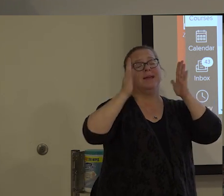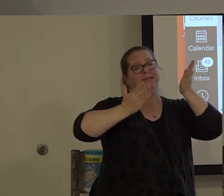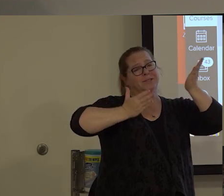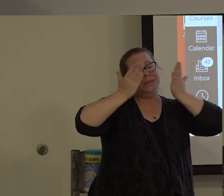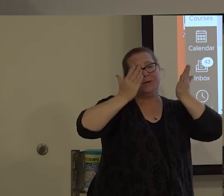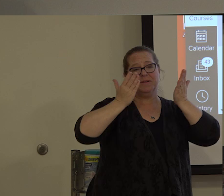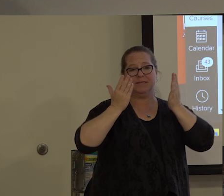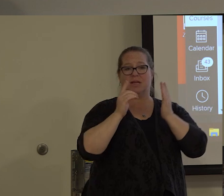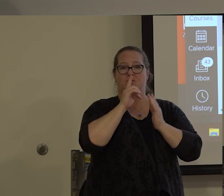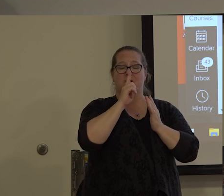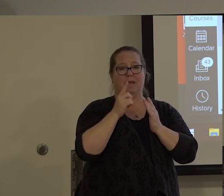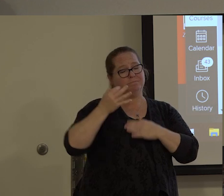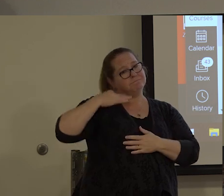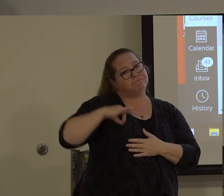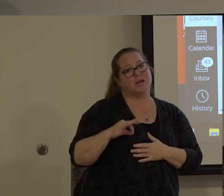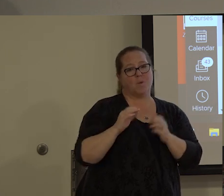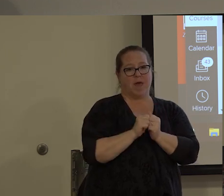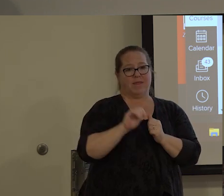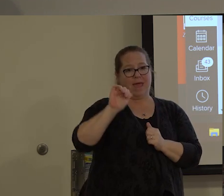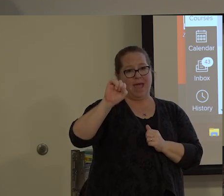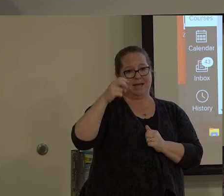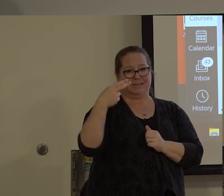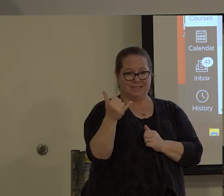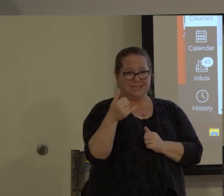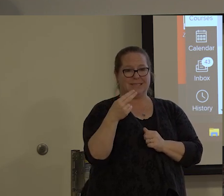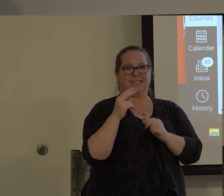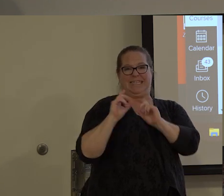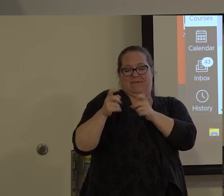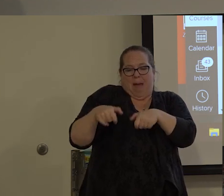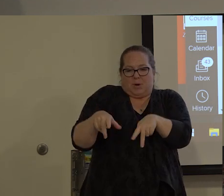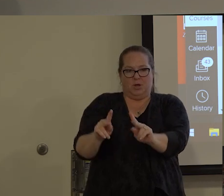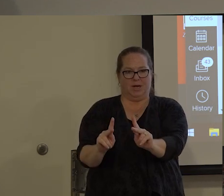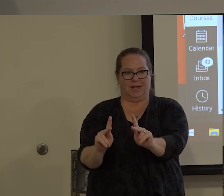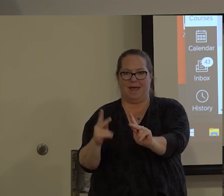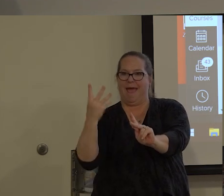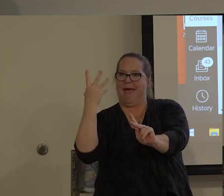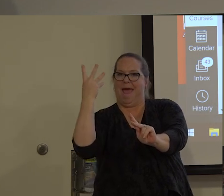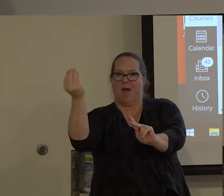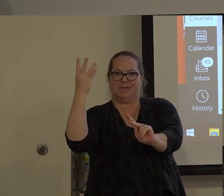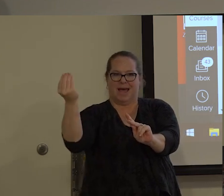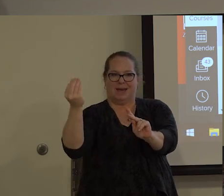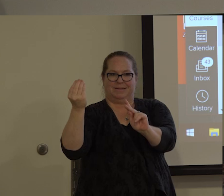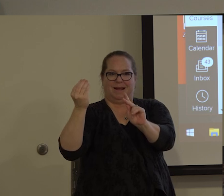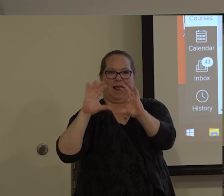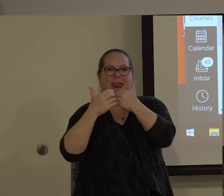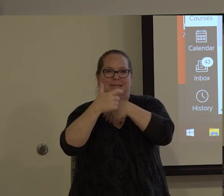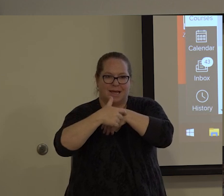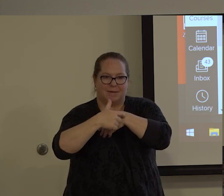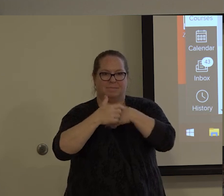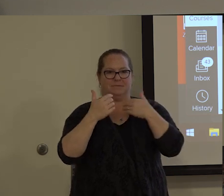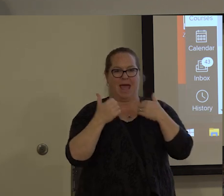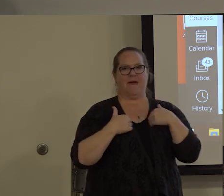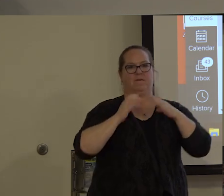be very beneficial in an asynchronous course, giving students an opportunity to, outside of a set class time, have